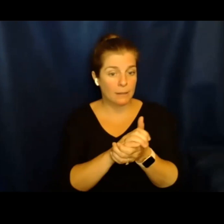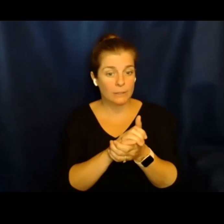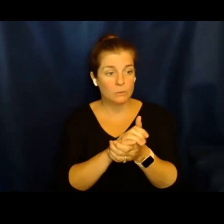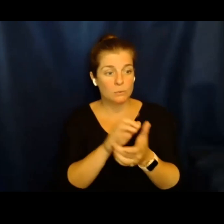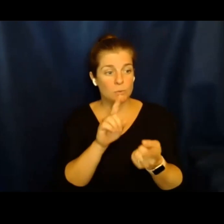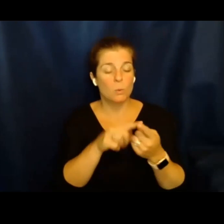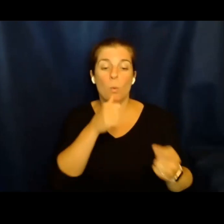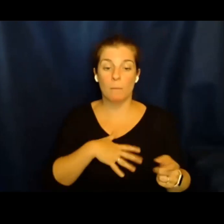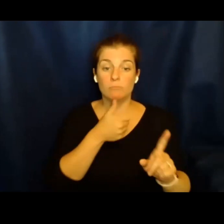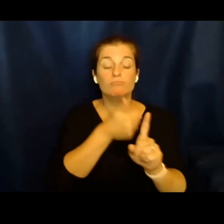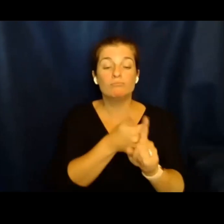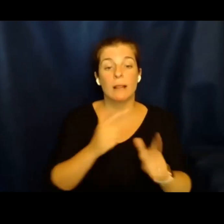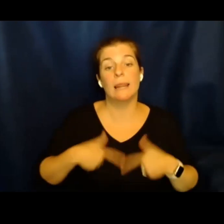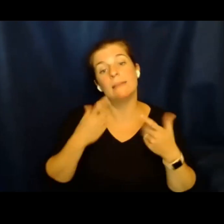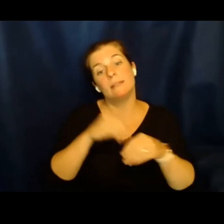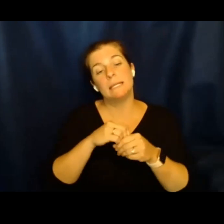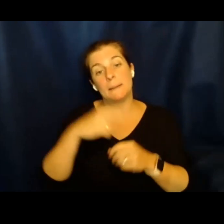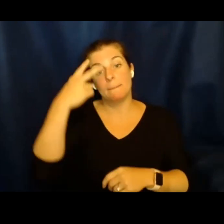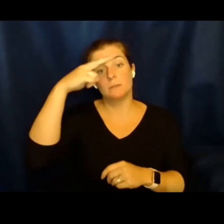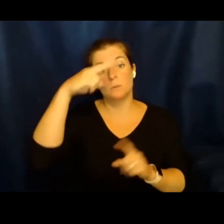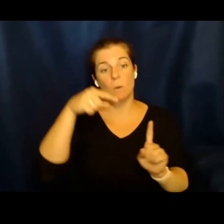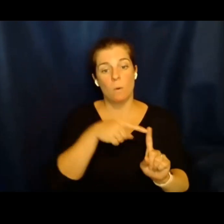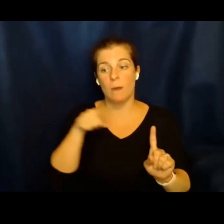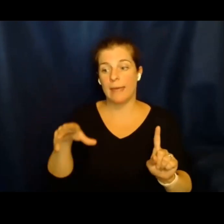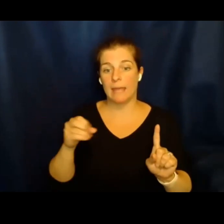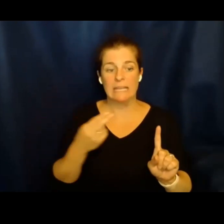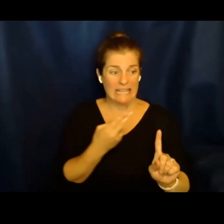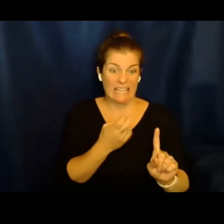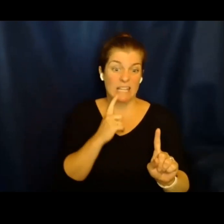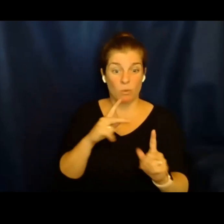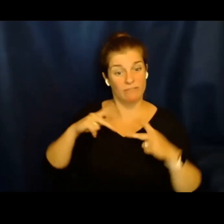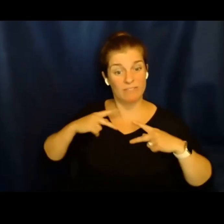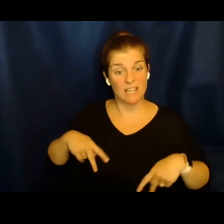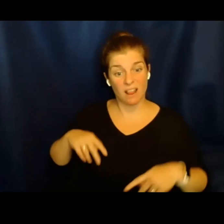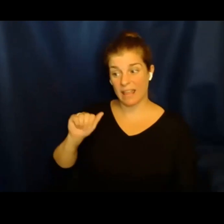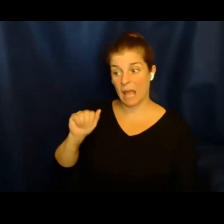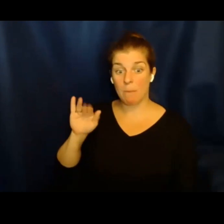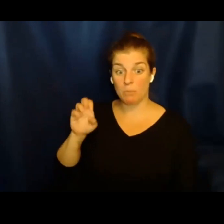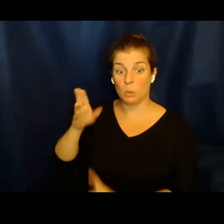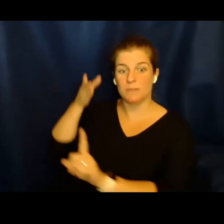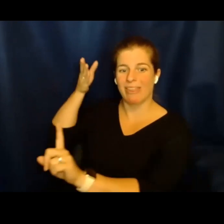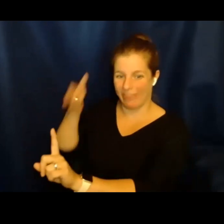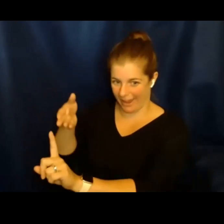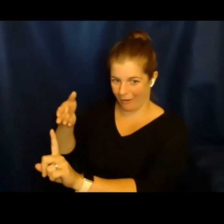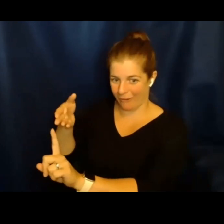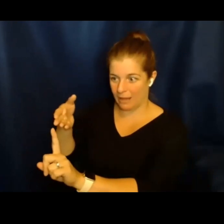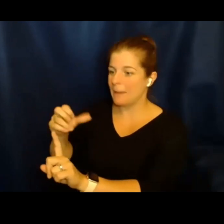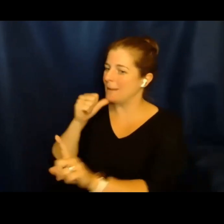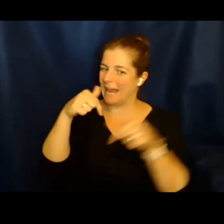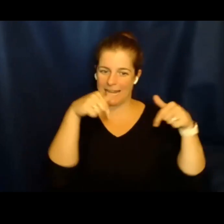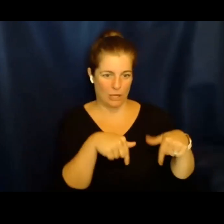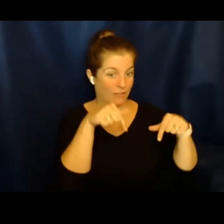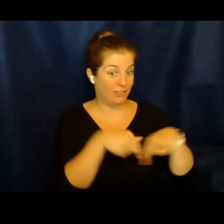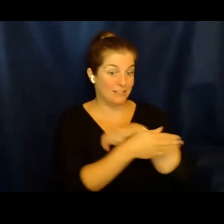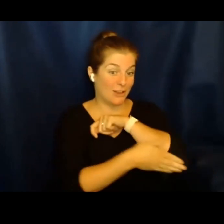who lived in Mexico, and he would abuse her physically over there, but not in this country. Once she